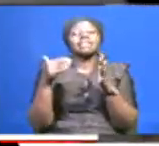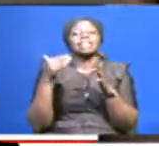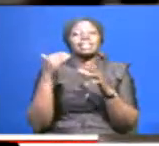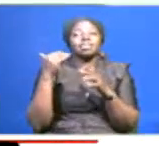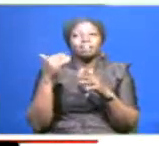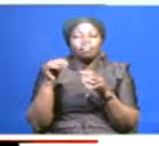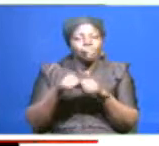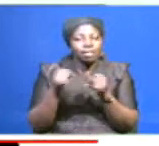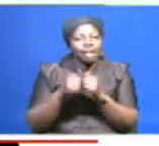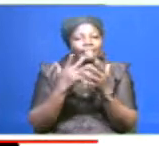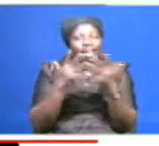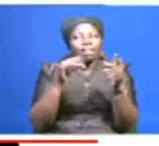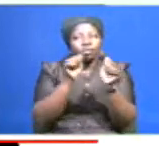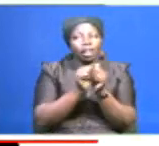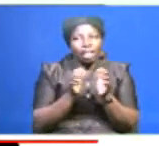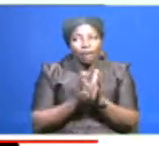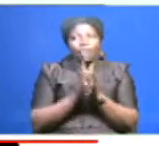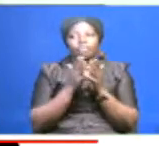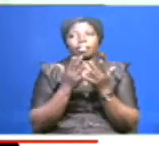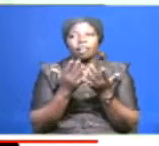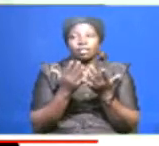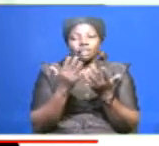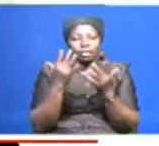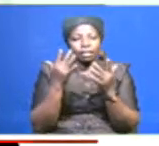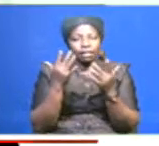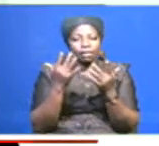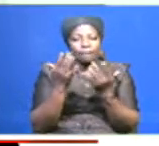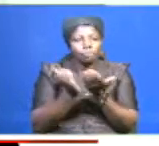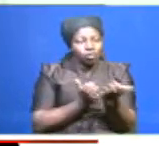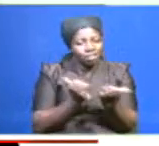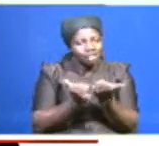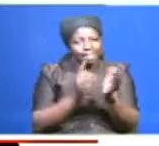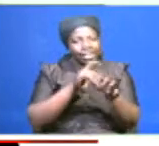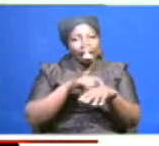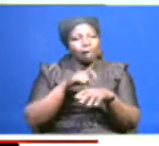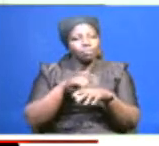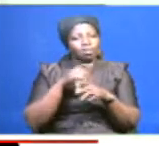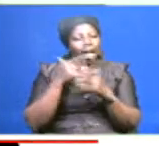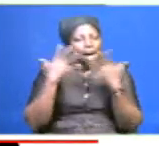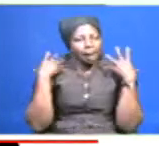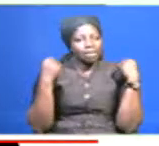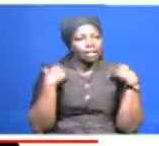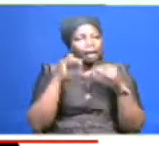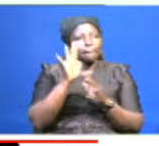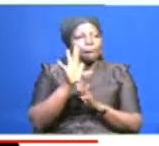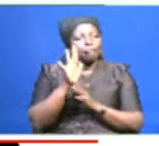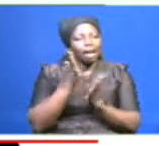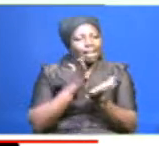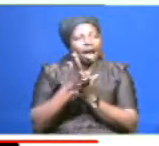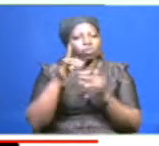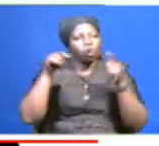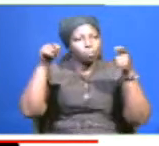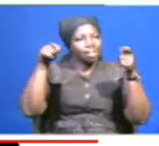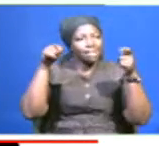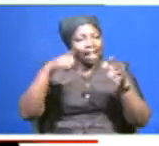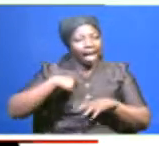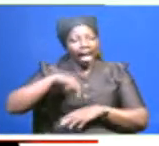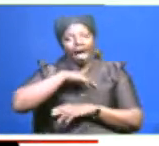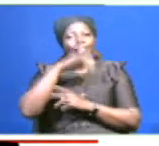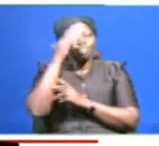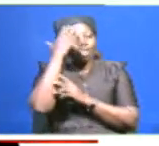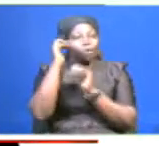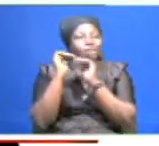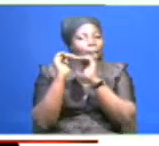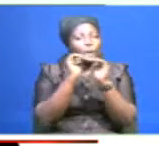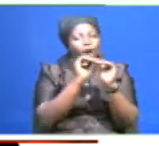constitutional right to picket. We also know what democracy looks like. We also know what